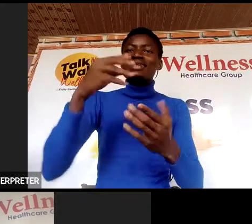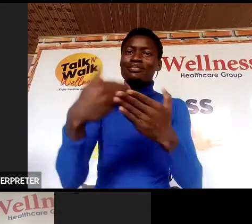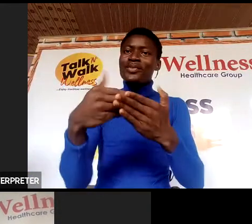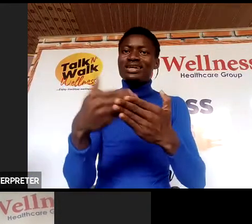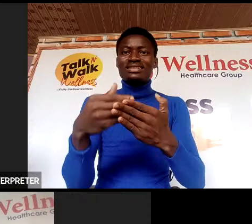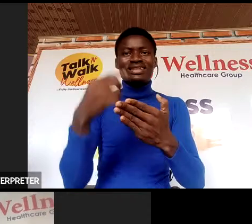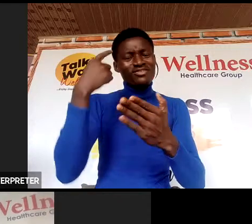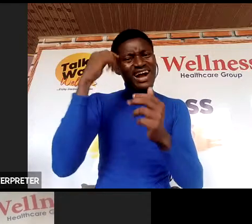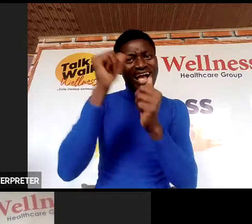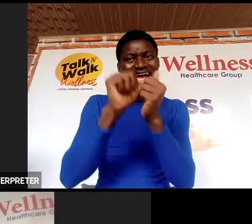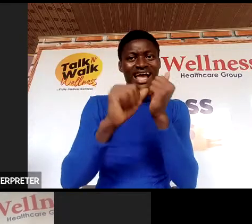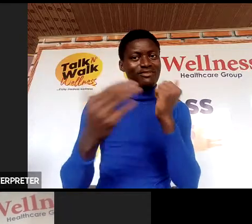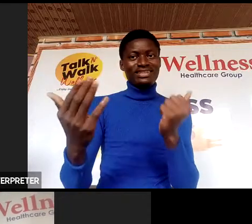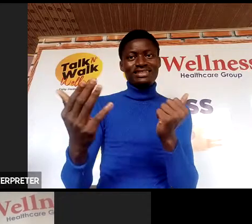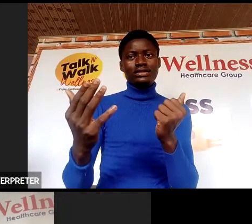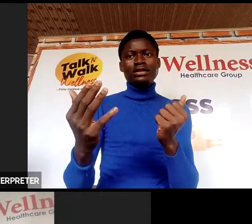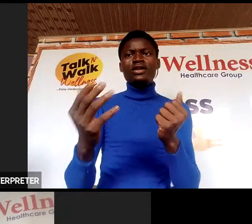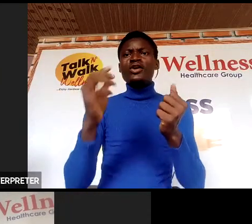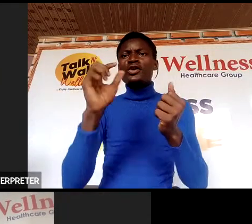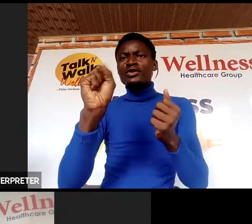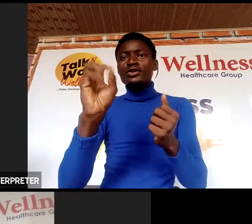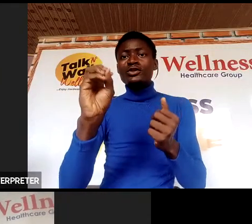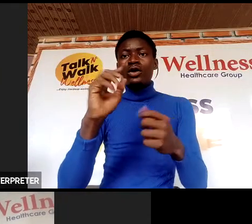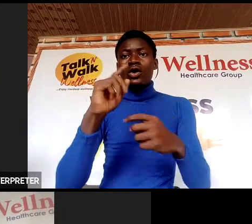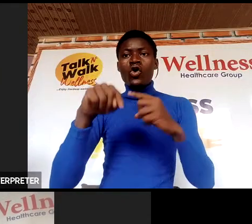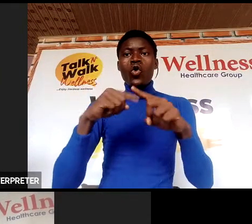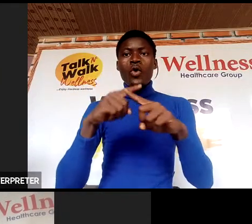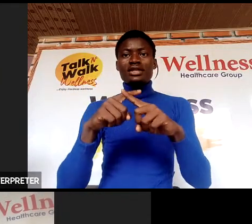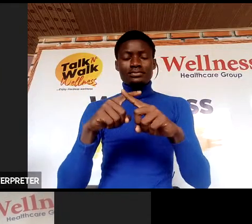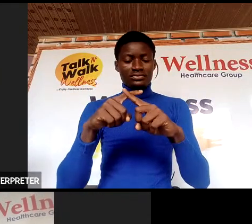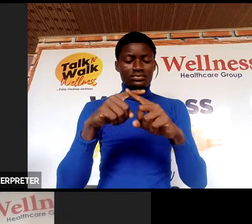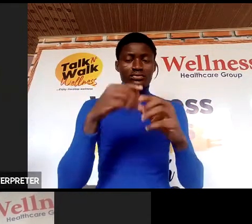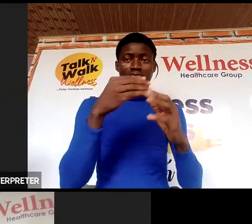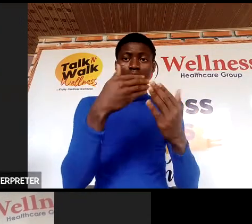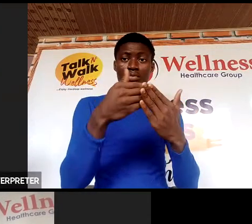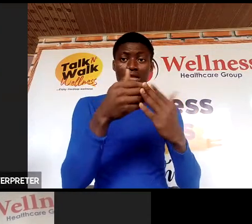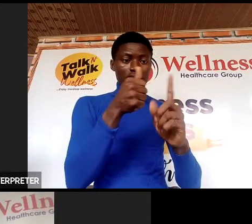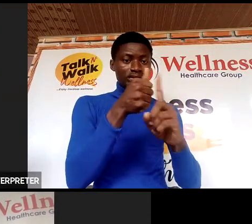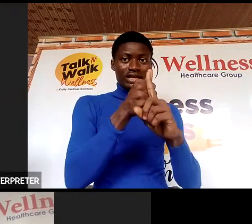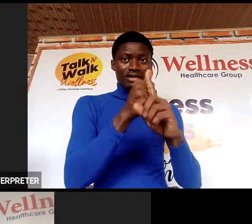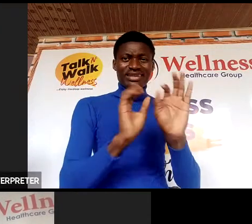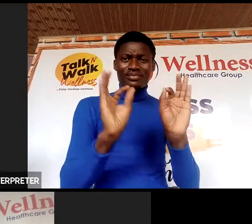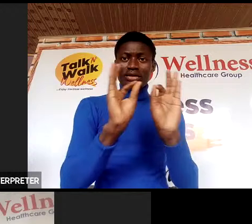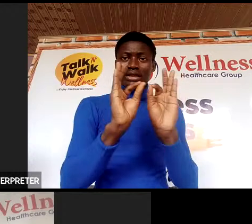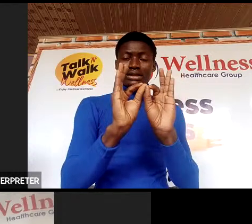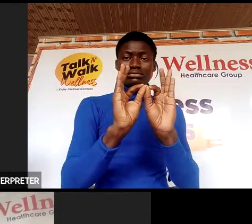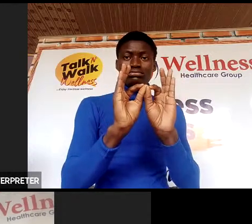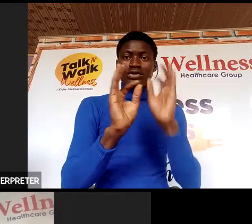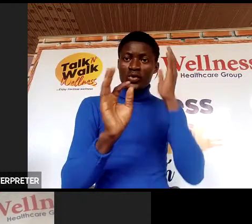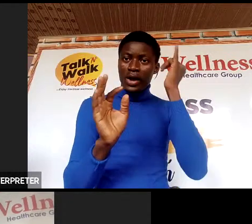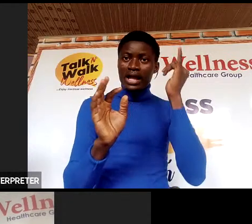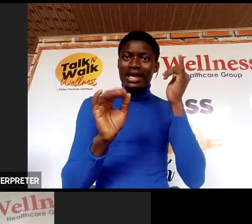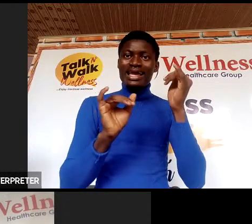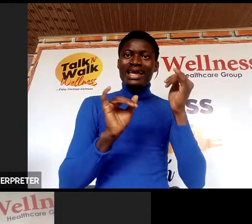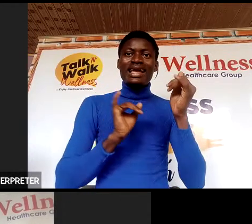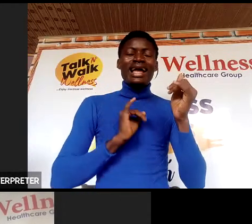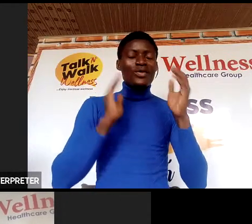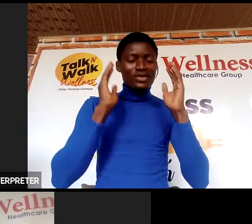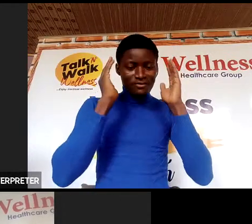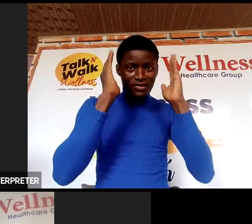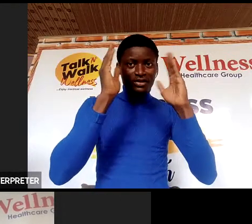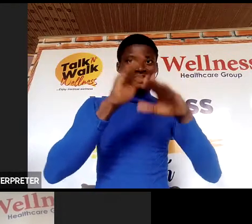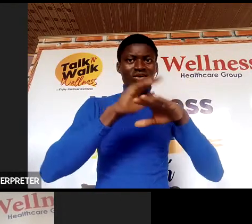But so money itself is important, but I think what I'll focus on, like I said before, is the mastery of money, is the knowing how